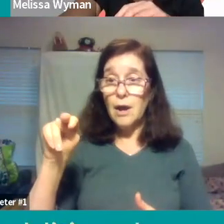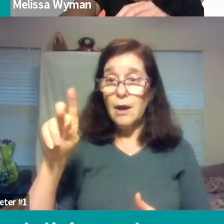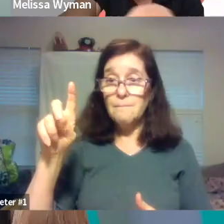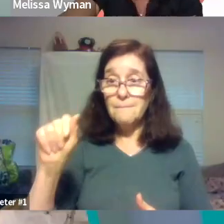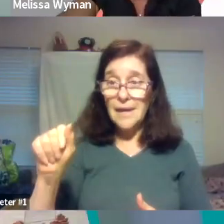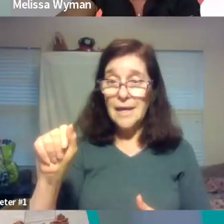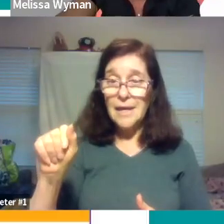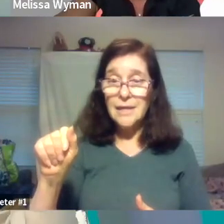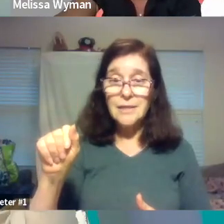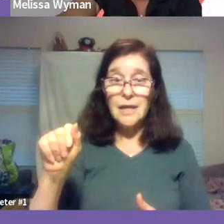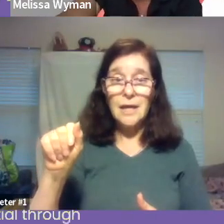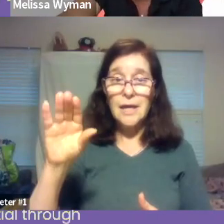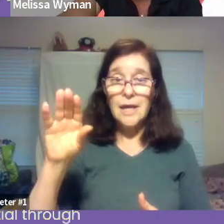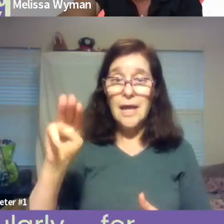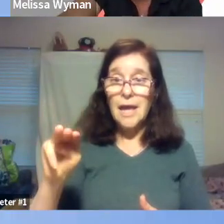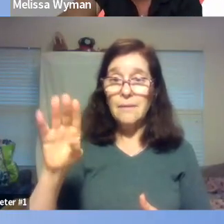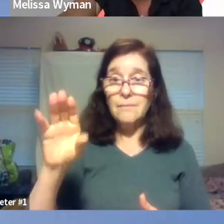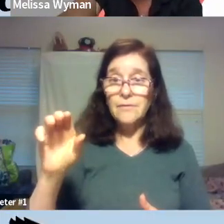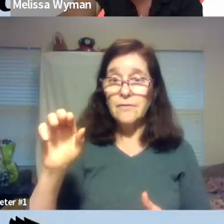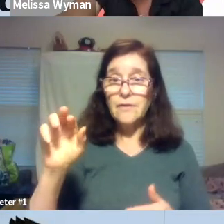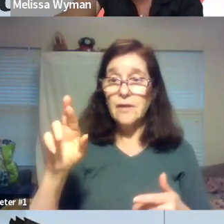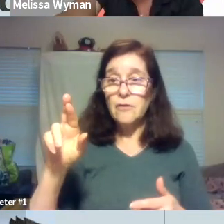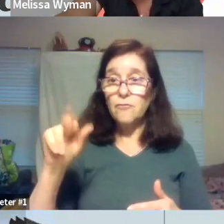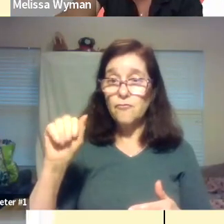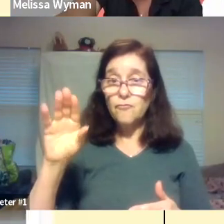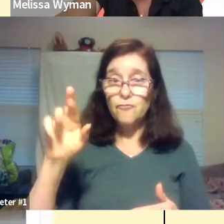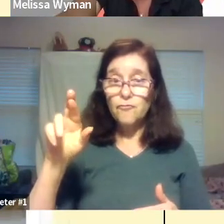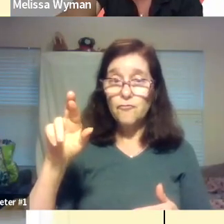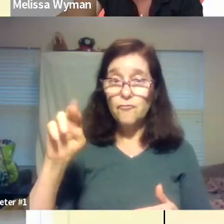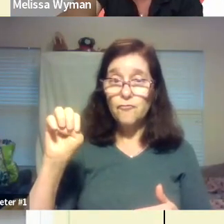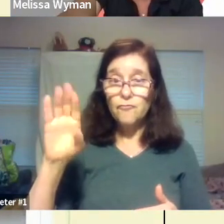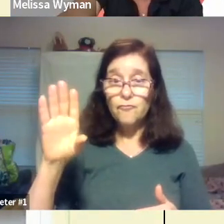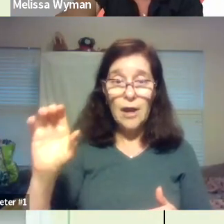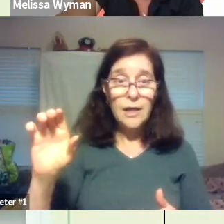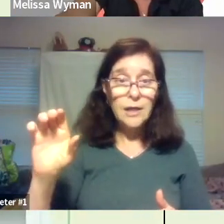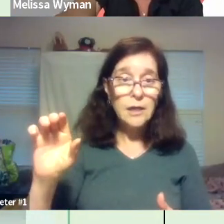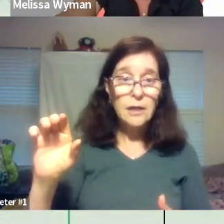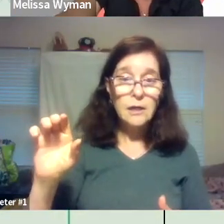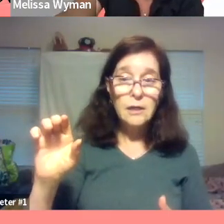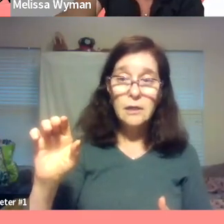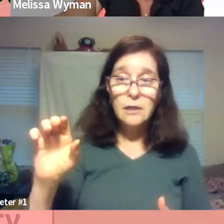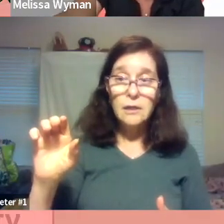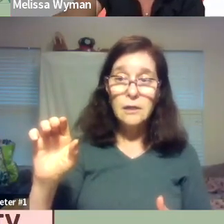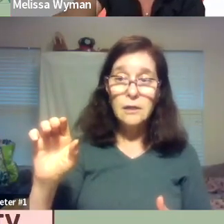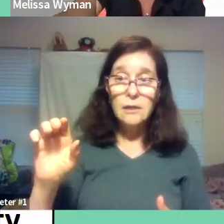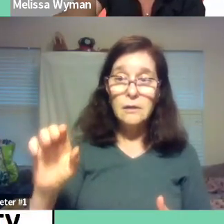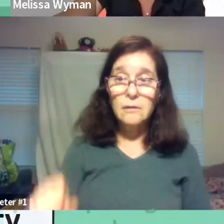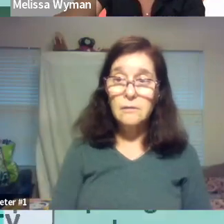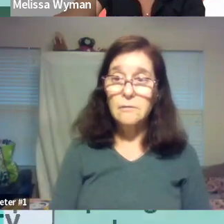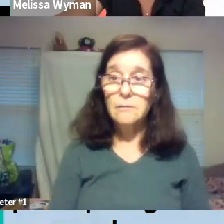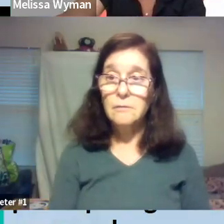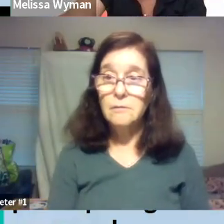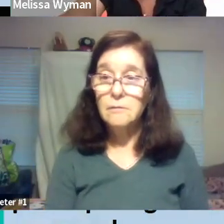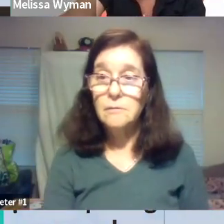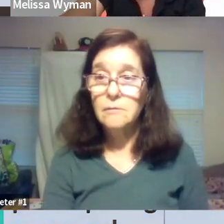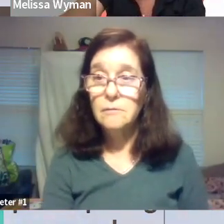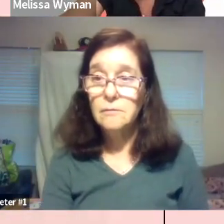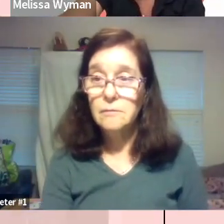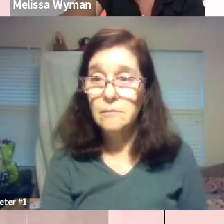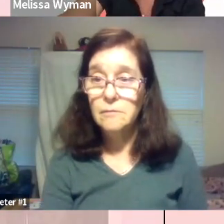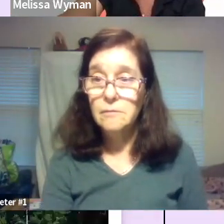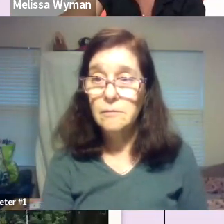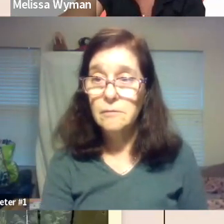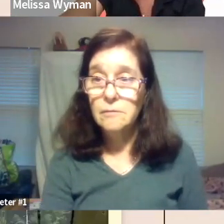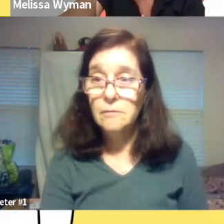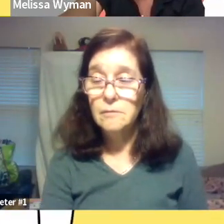County Recreation. So, let me hold on 1 second. I just need